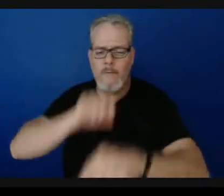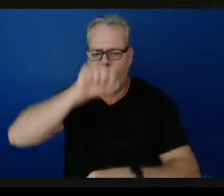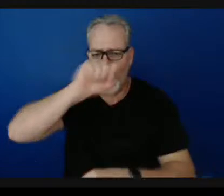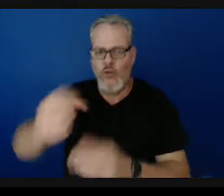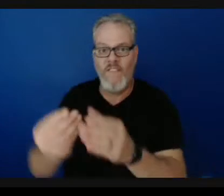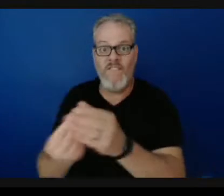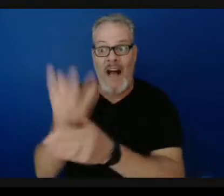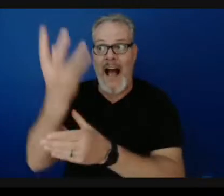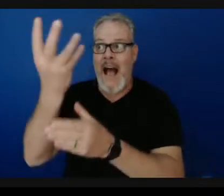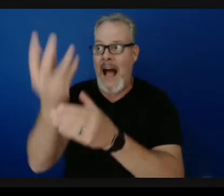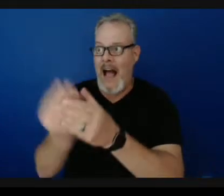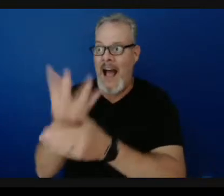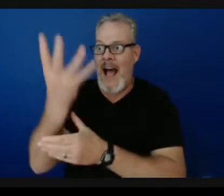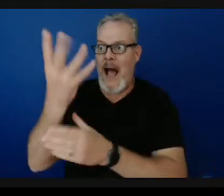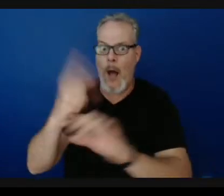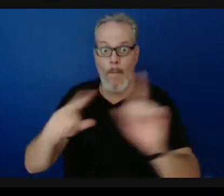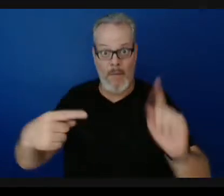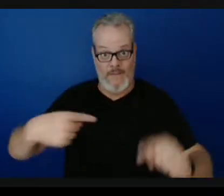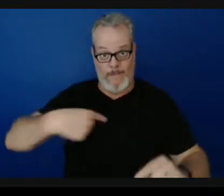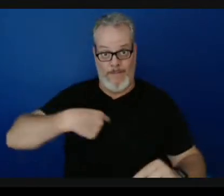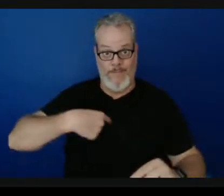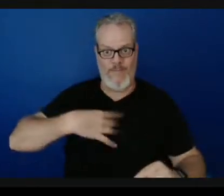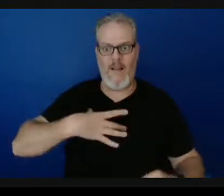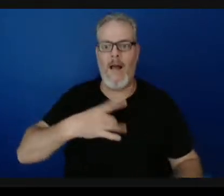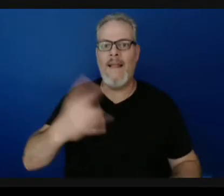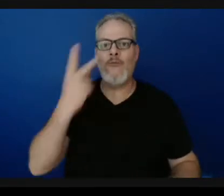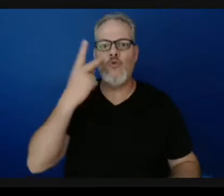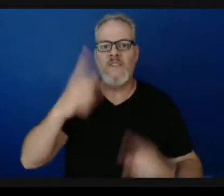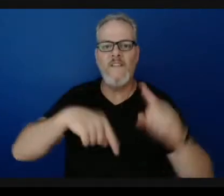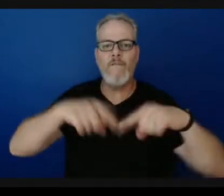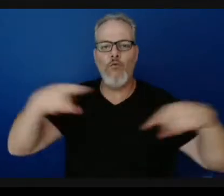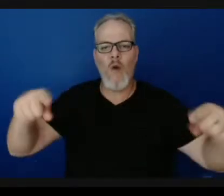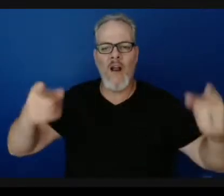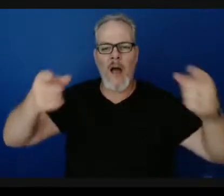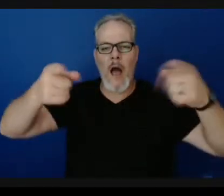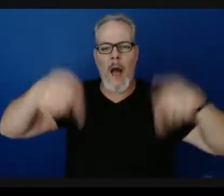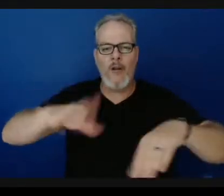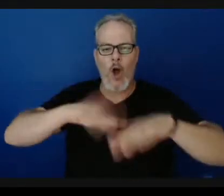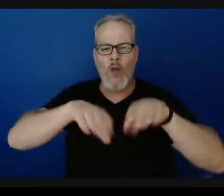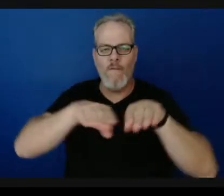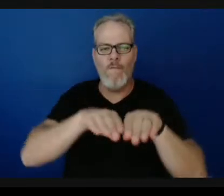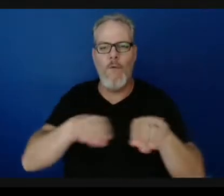love to see all the different happenings within the caldera floor.